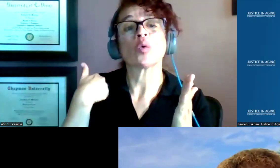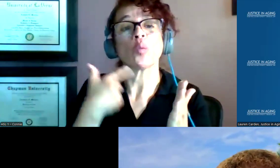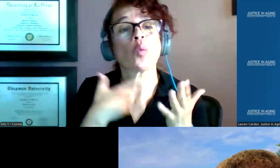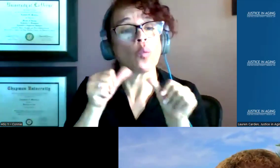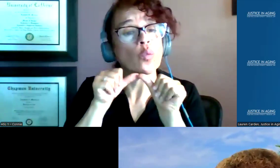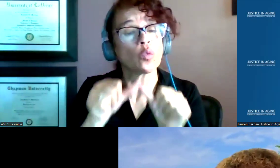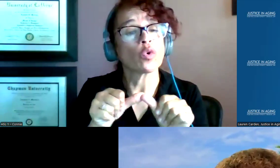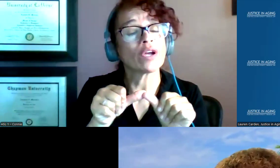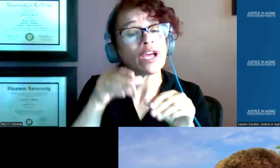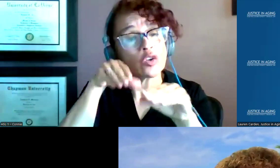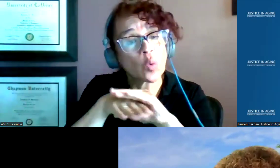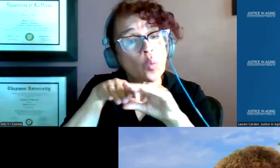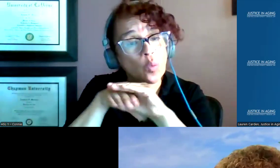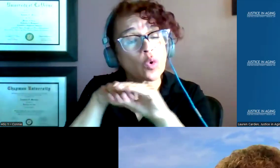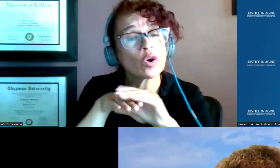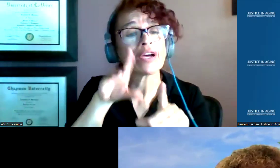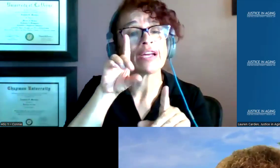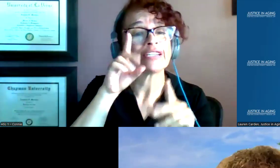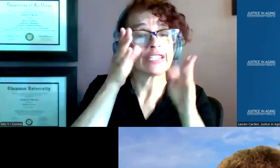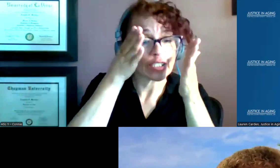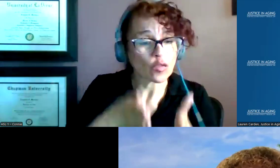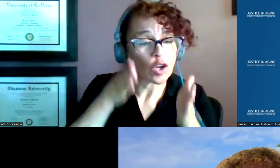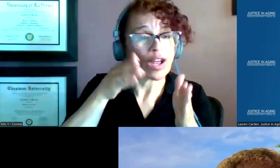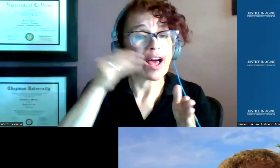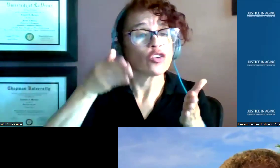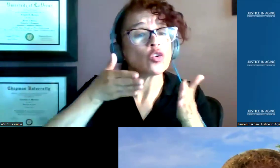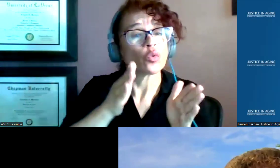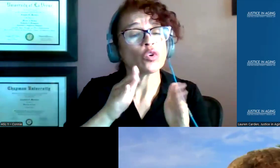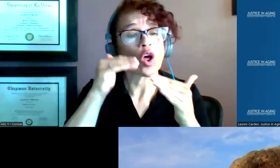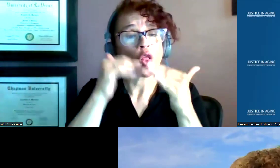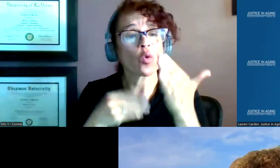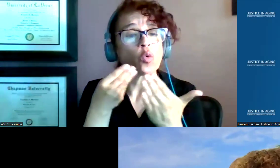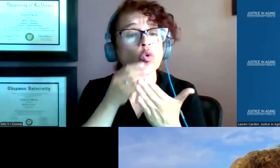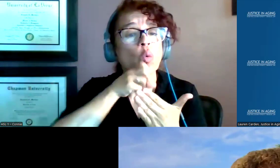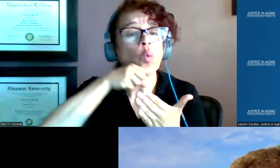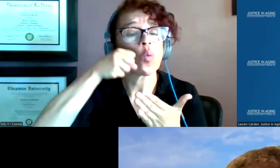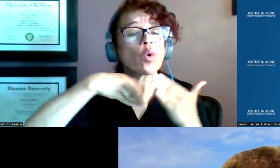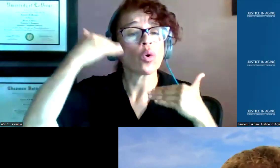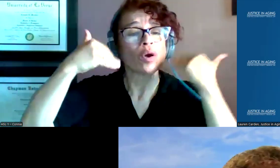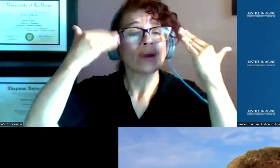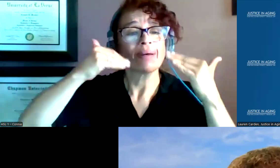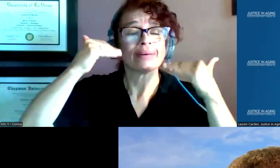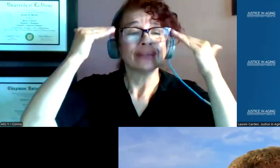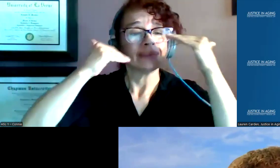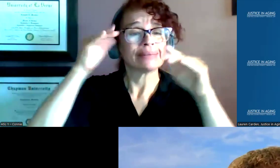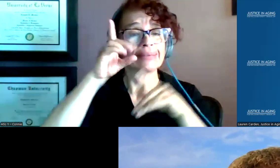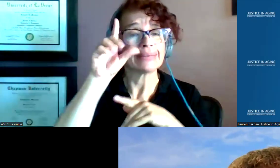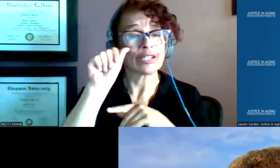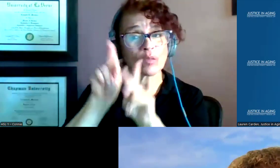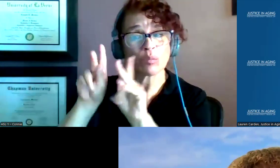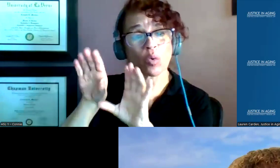to keep reentry individuals on the straight, low-income older adults with a roof over their heads, and disabled